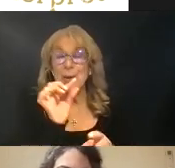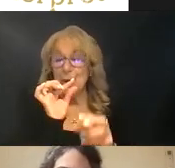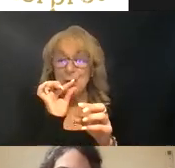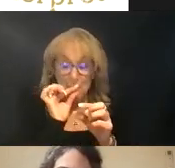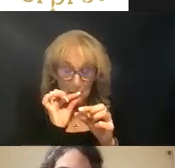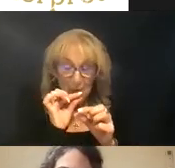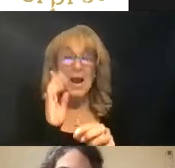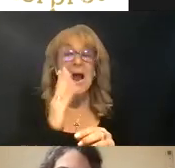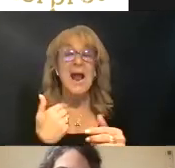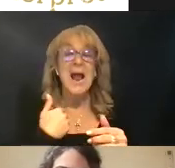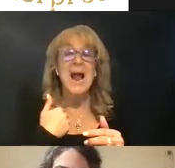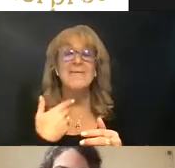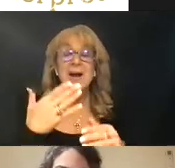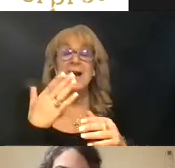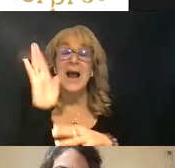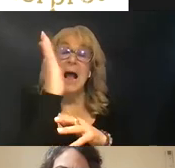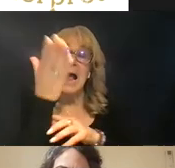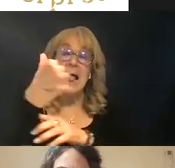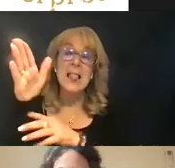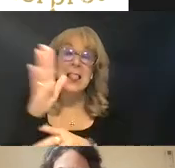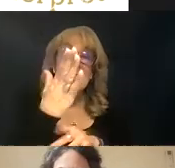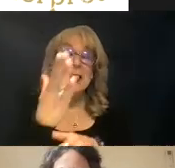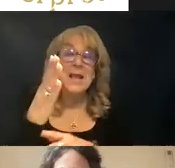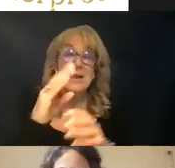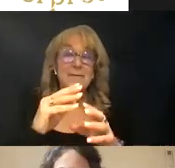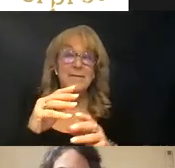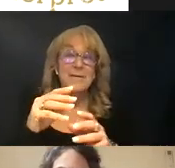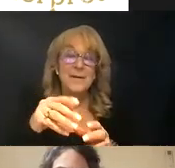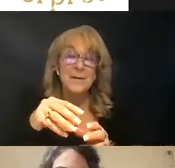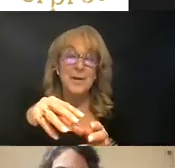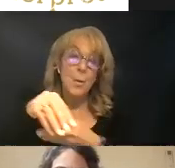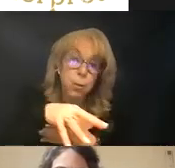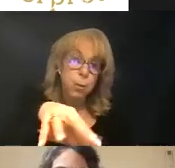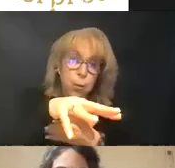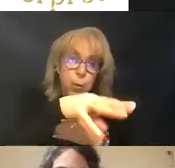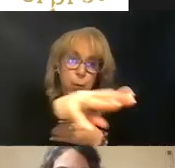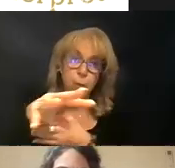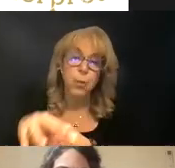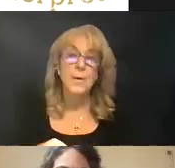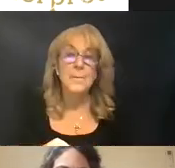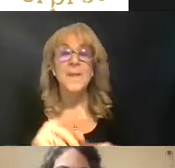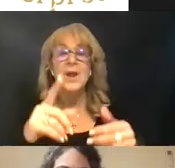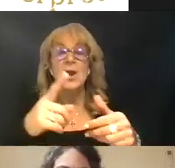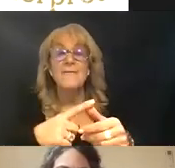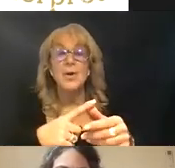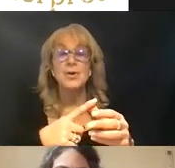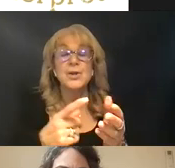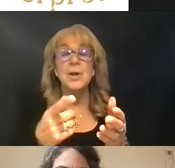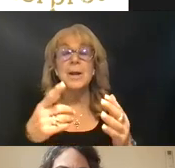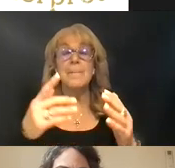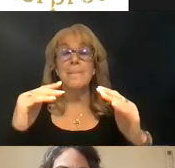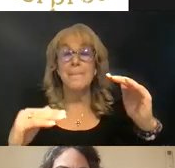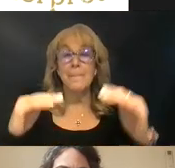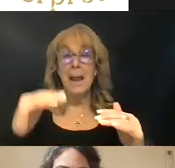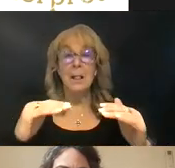pong ball, I've got a beach ball. And I'm going to follow the same procedure. First, I balance it up on top of a column of